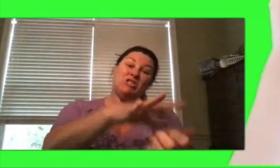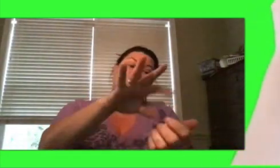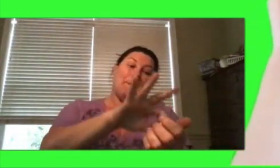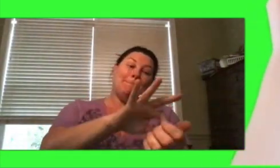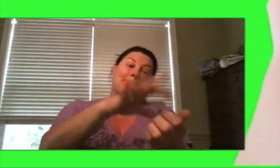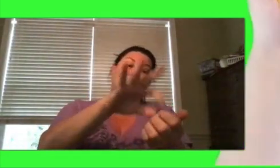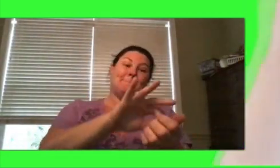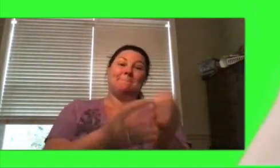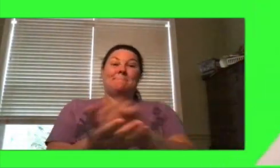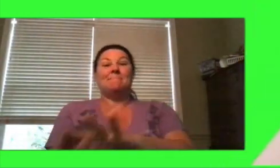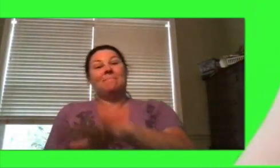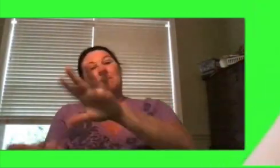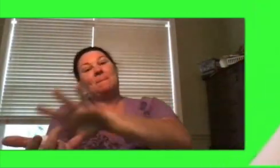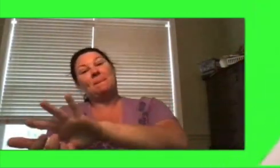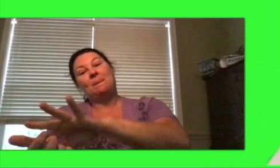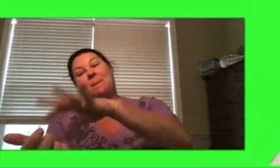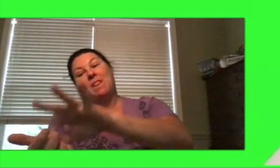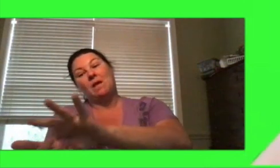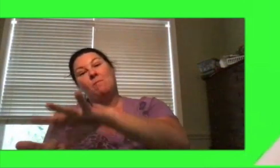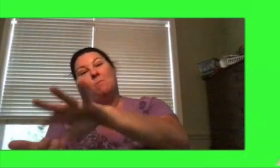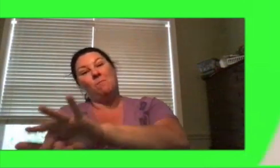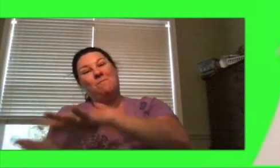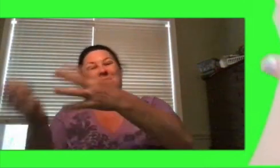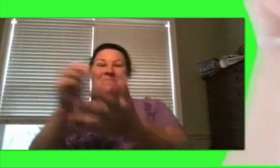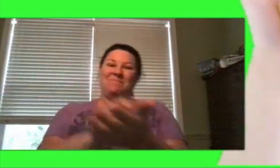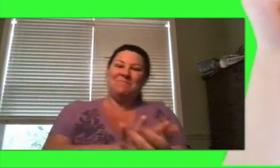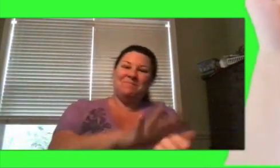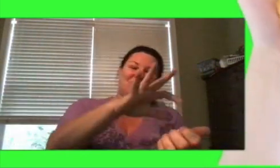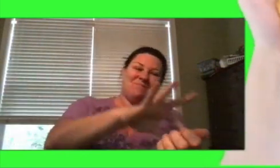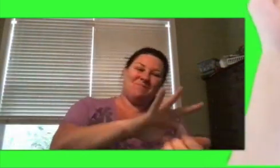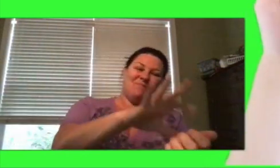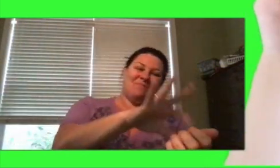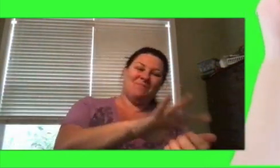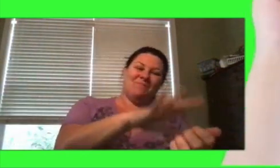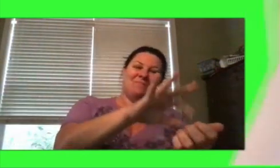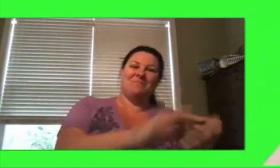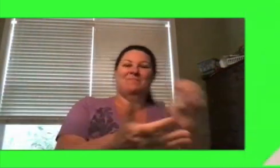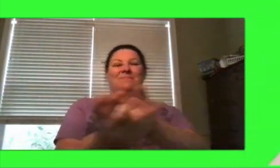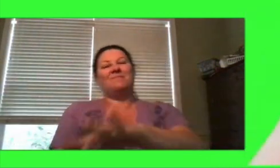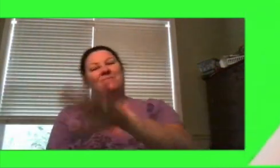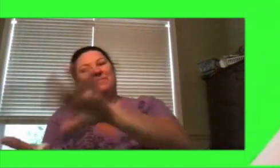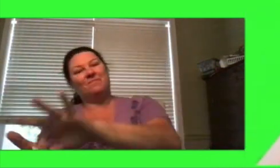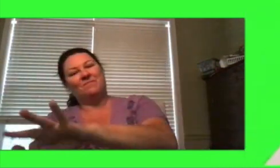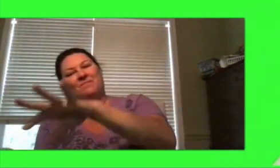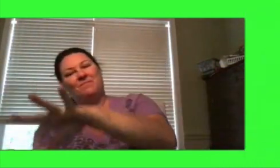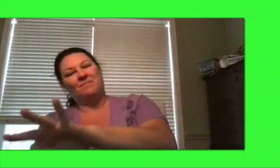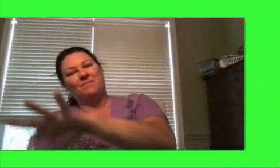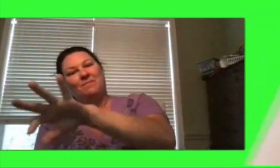And you know it.